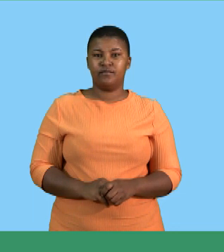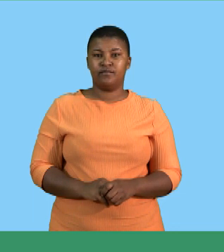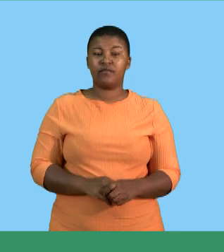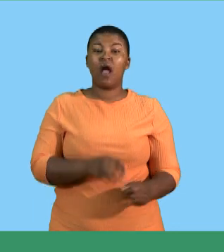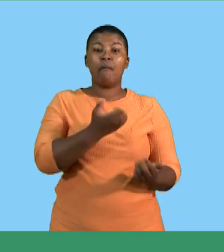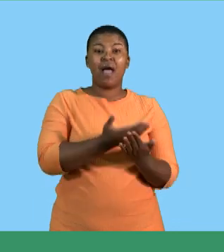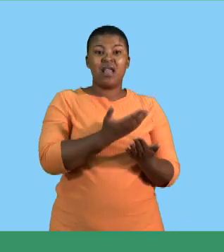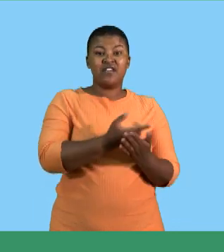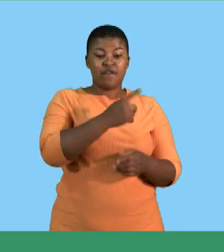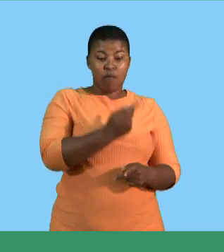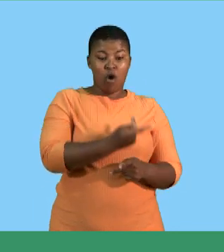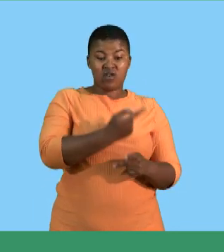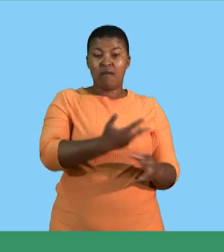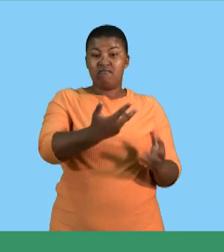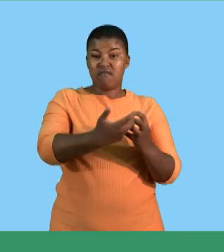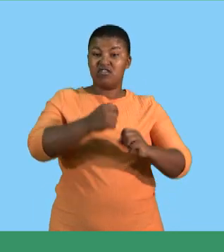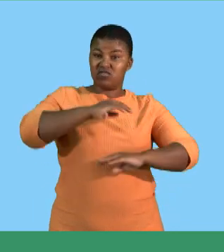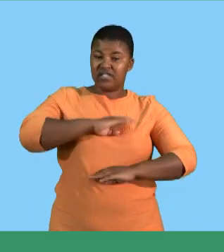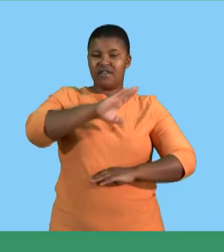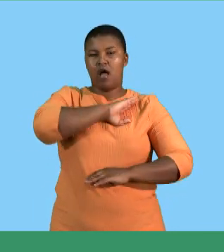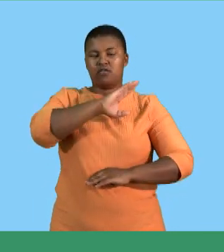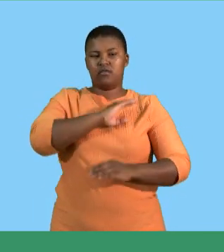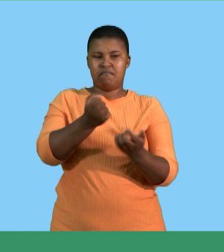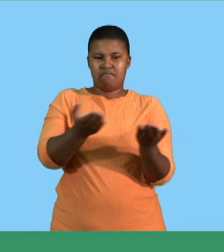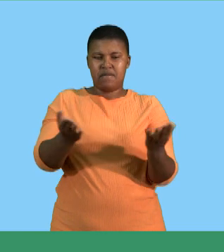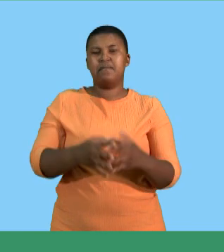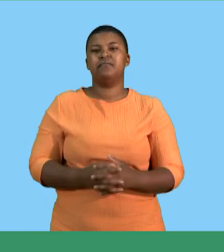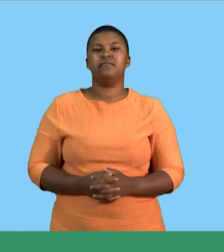to meet the needs of the customer.